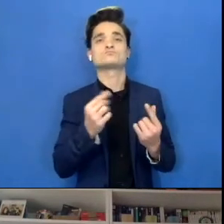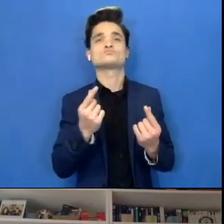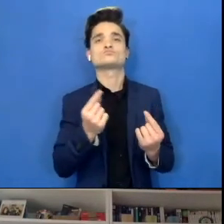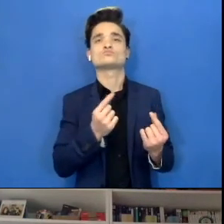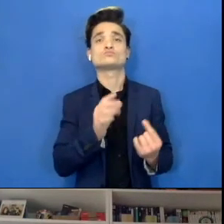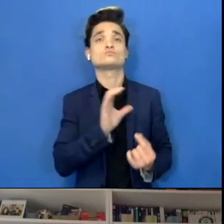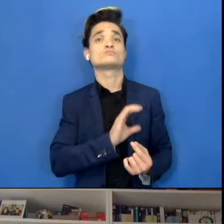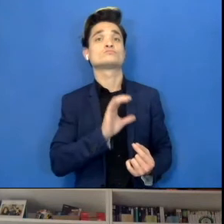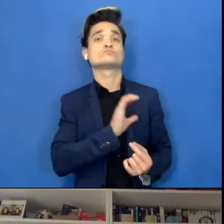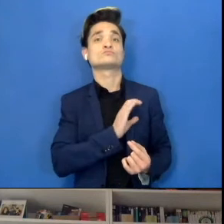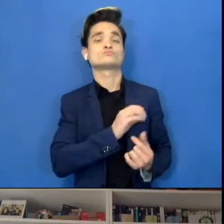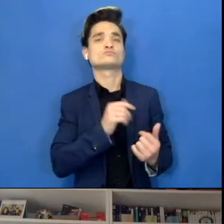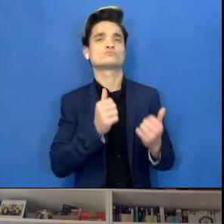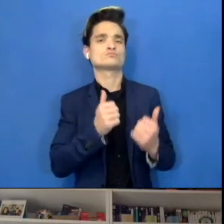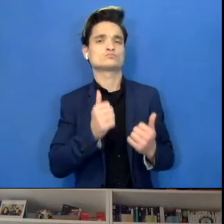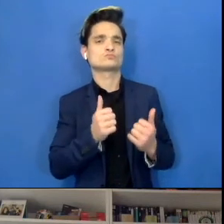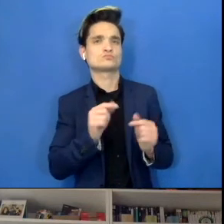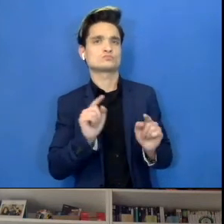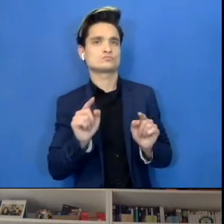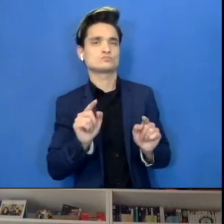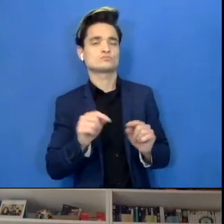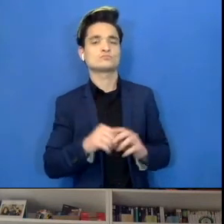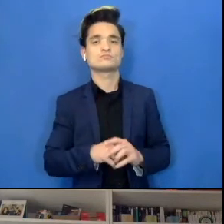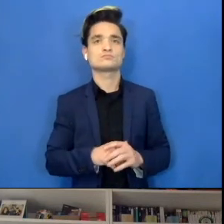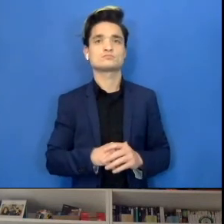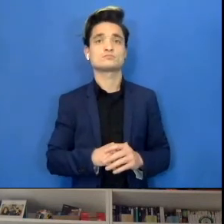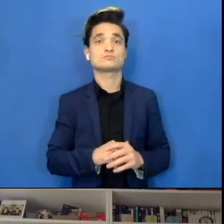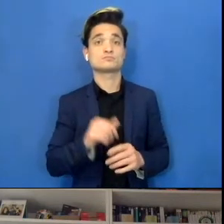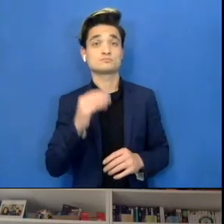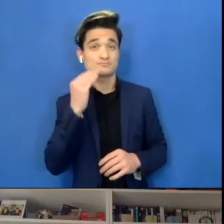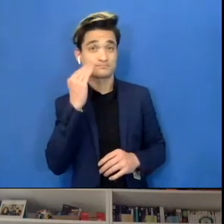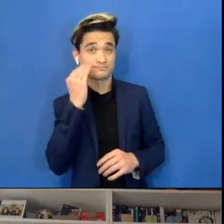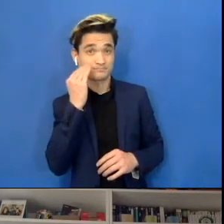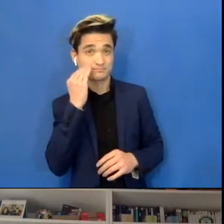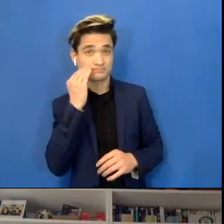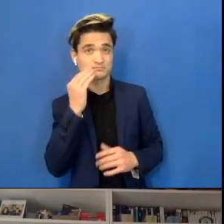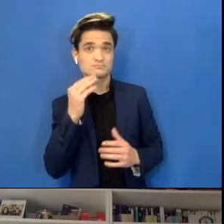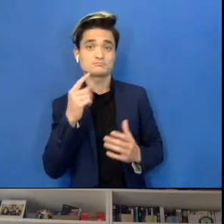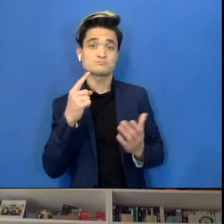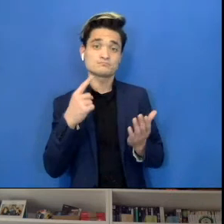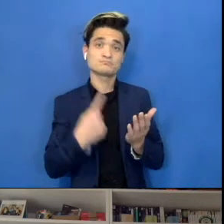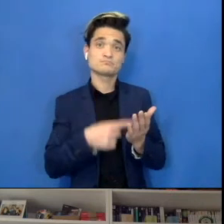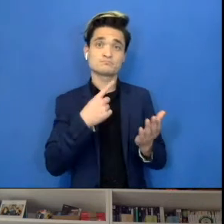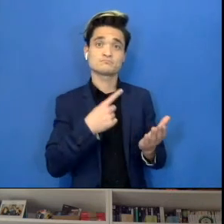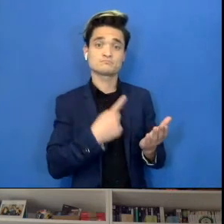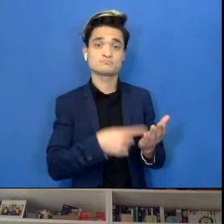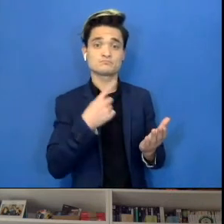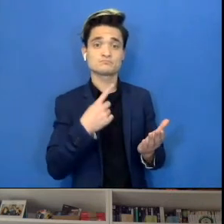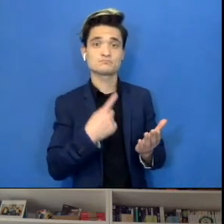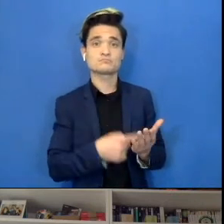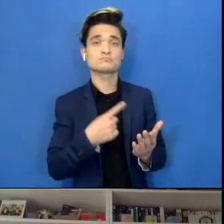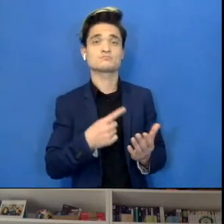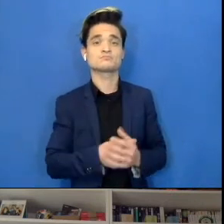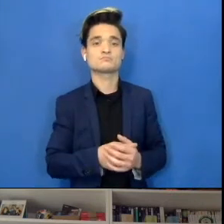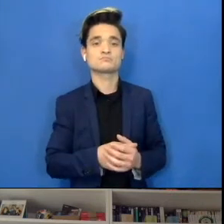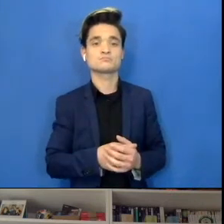Obviously, I didn't know at the time, you know? Right, Terry. I'm having technical issues, so I'm sorry